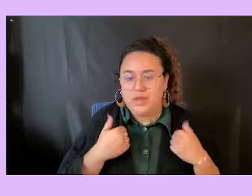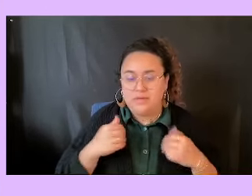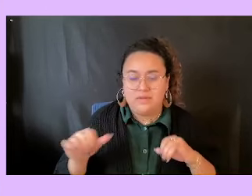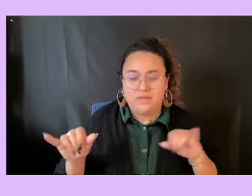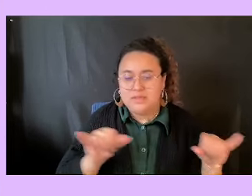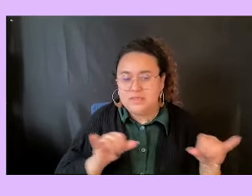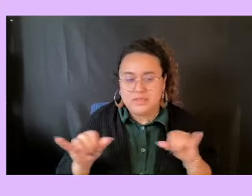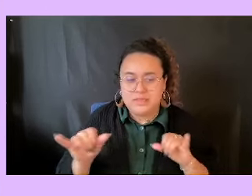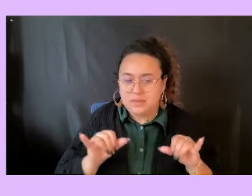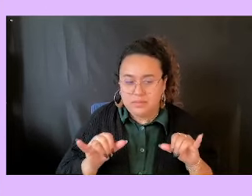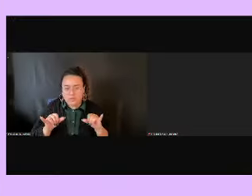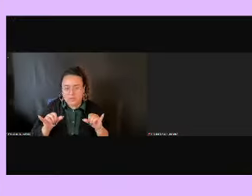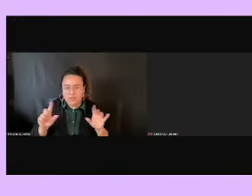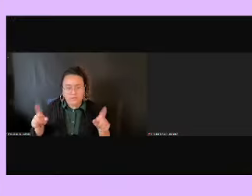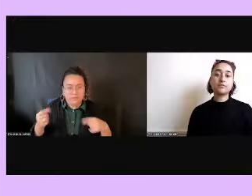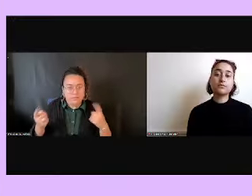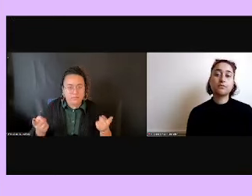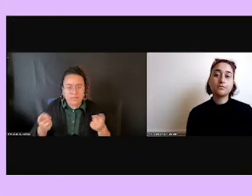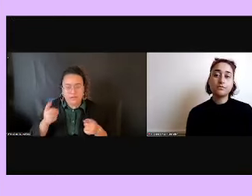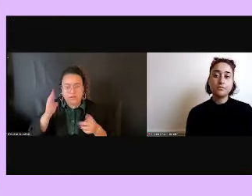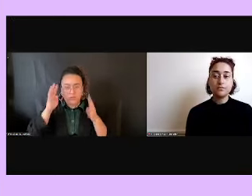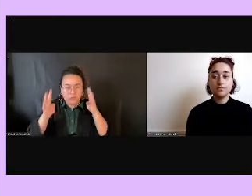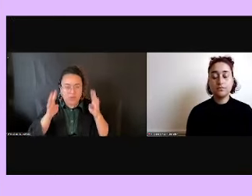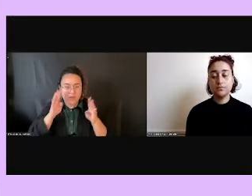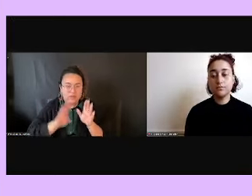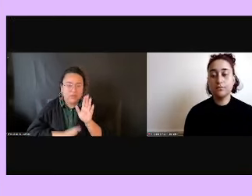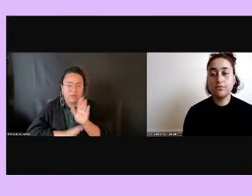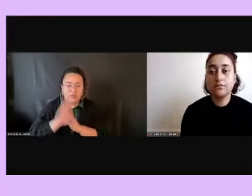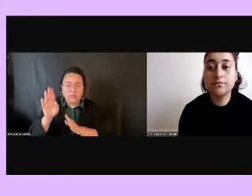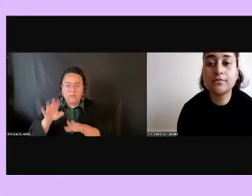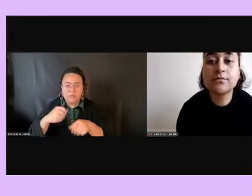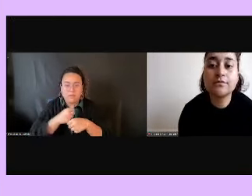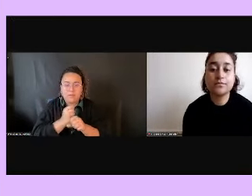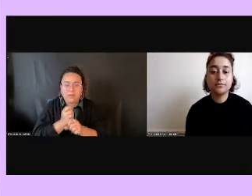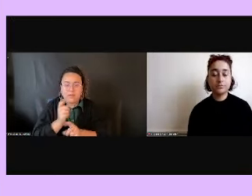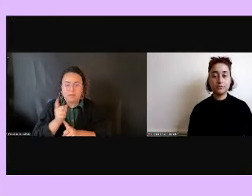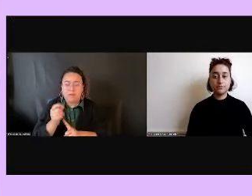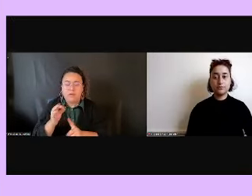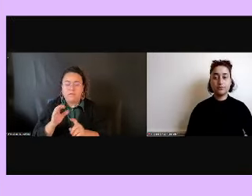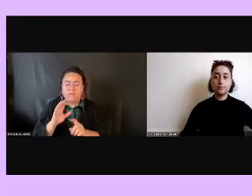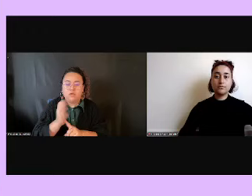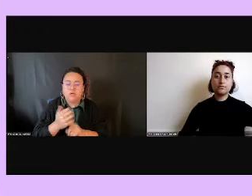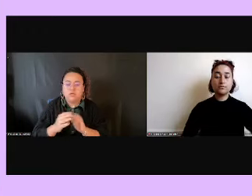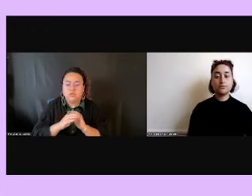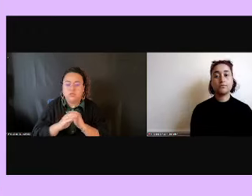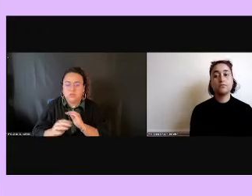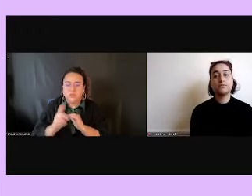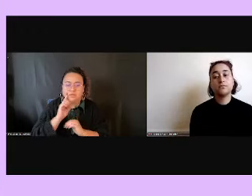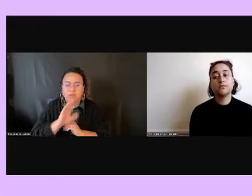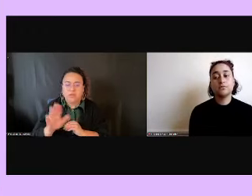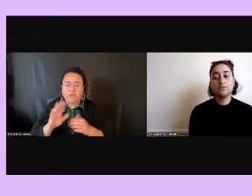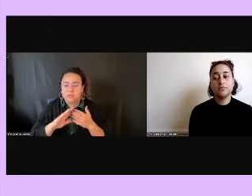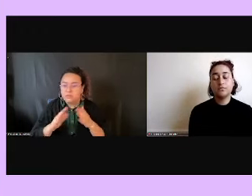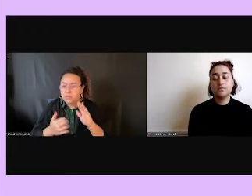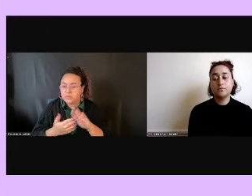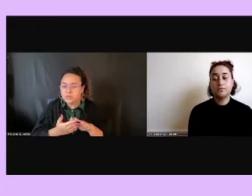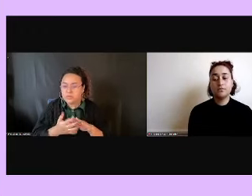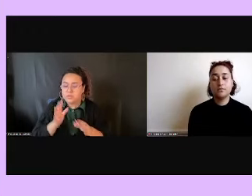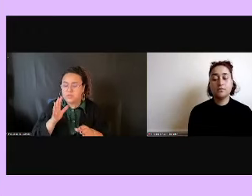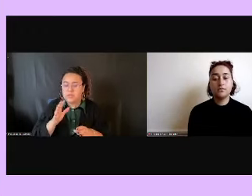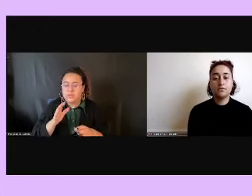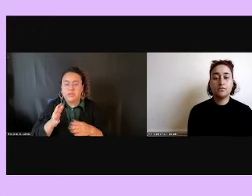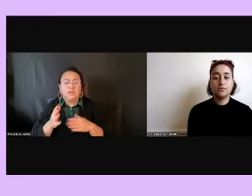been creating and thriving and creating moments of cultural sustainability for their communities, sort of in spite